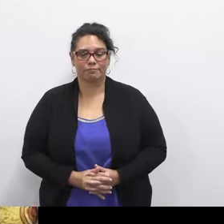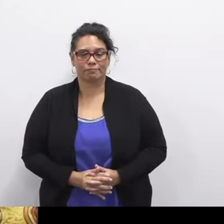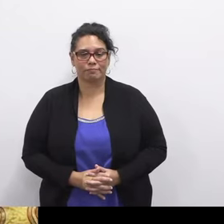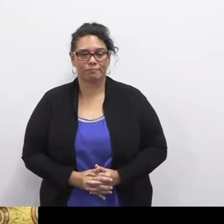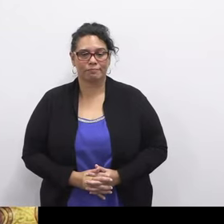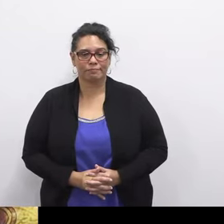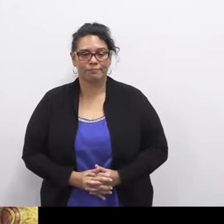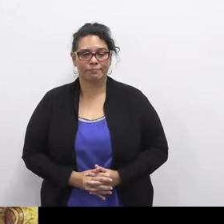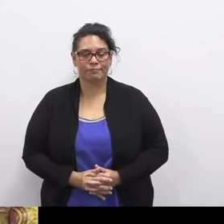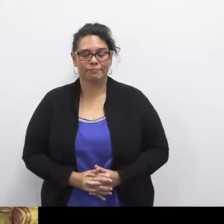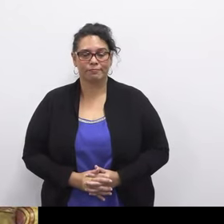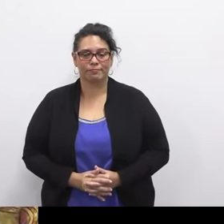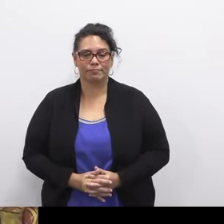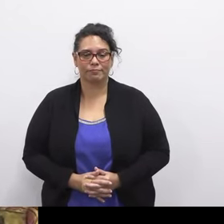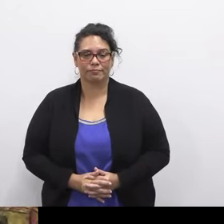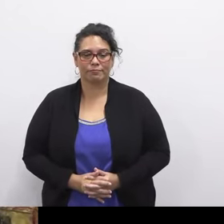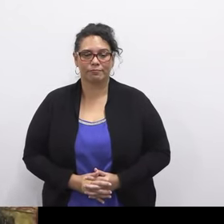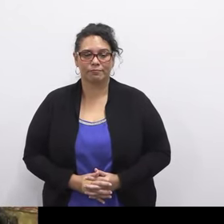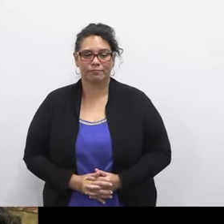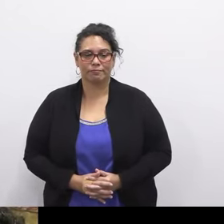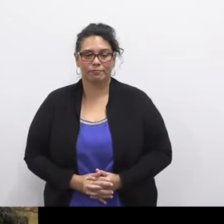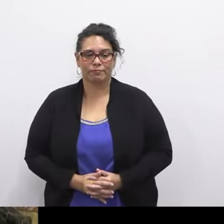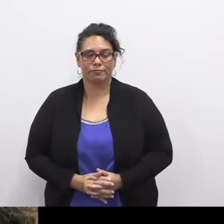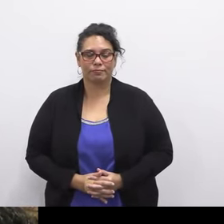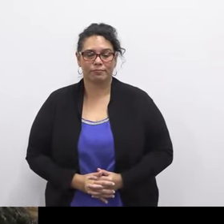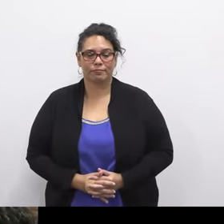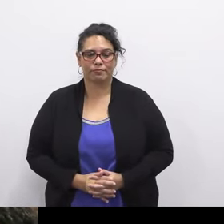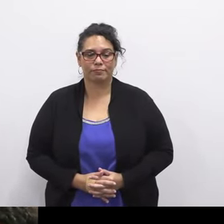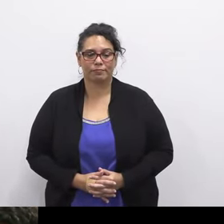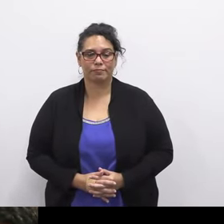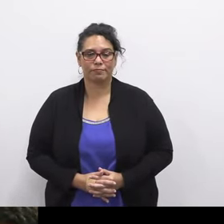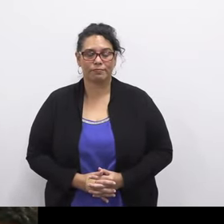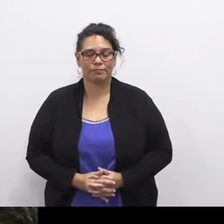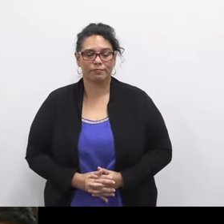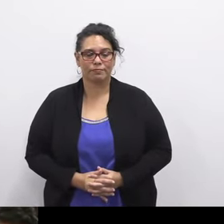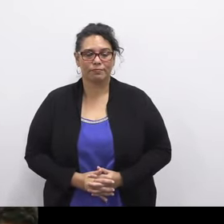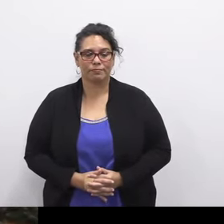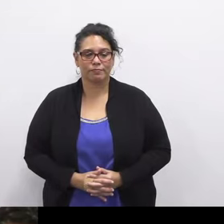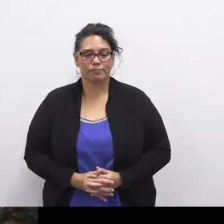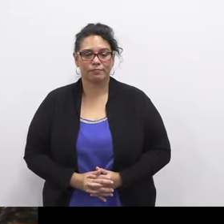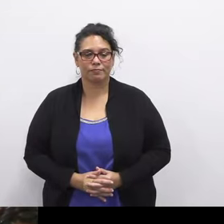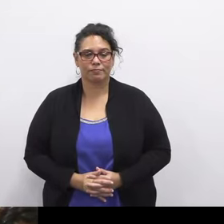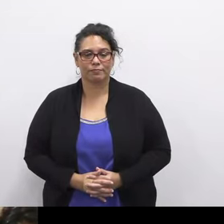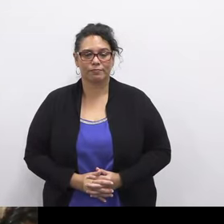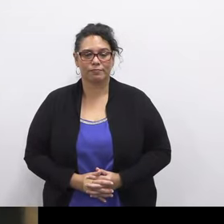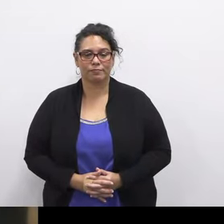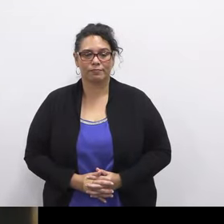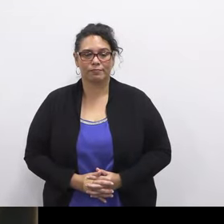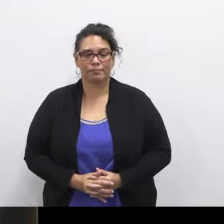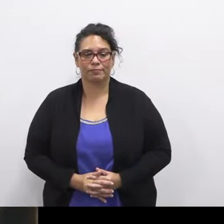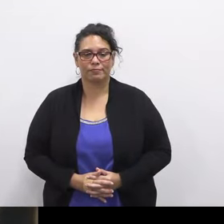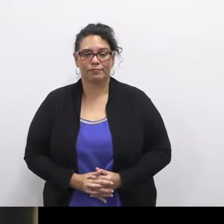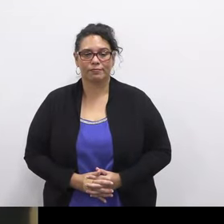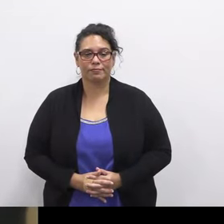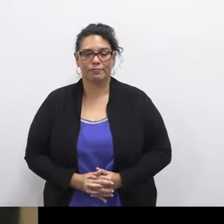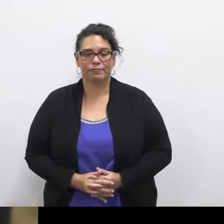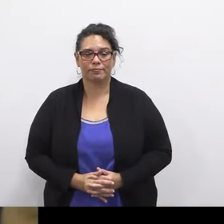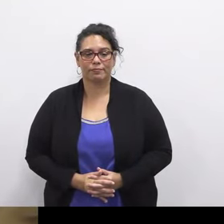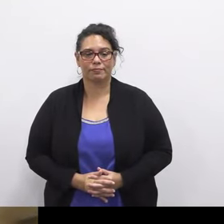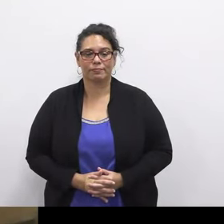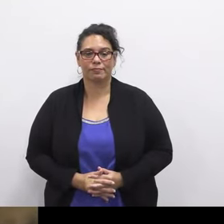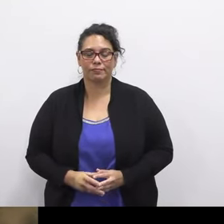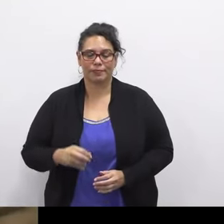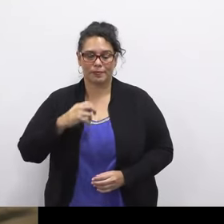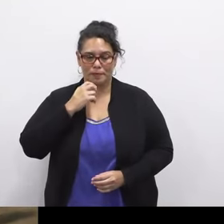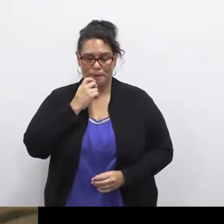I work hard and I do all these things so that all their works and all their efforts were not in vain. Outside of academics, I really love